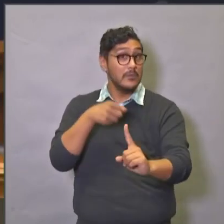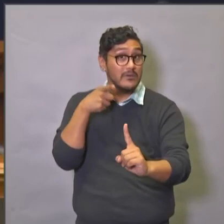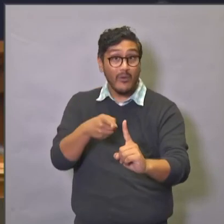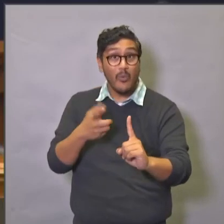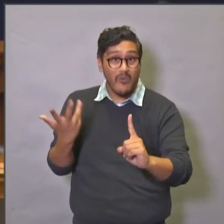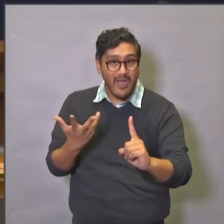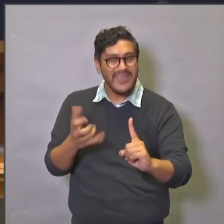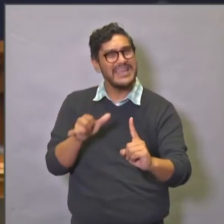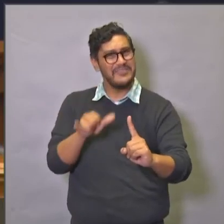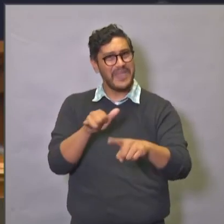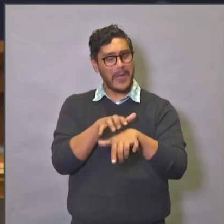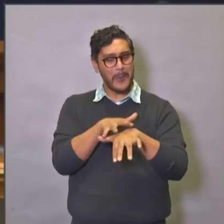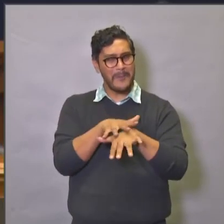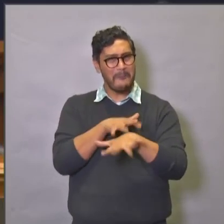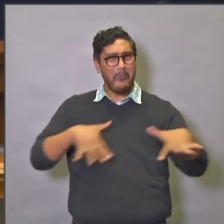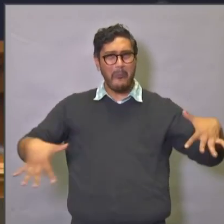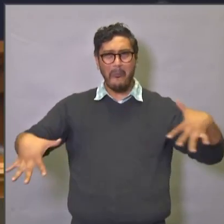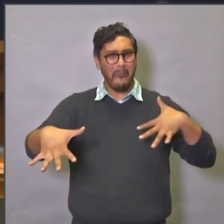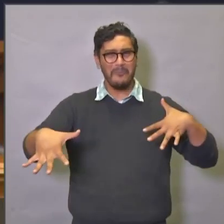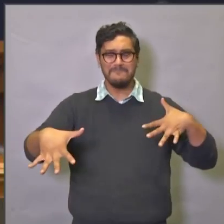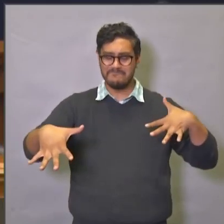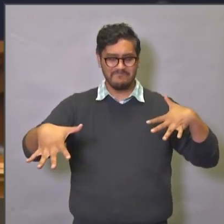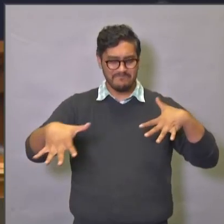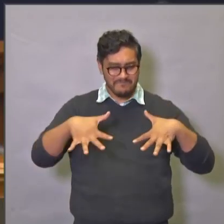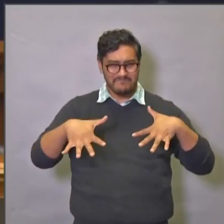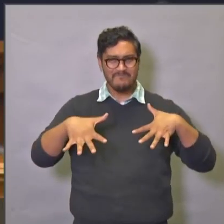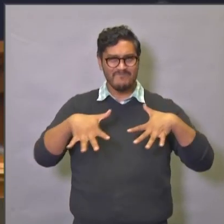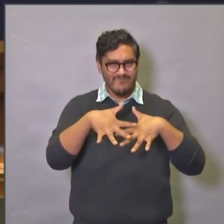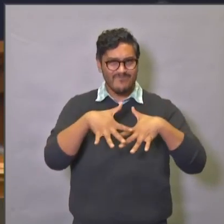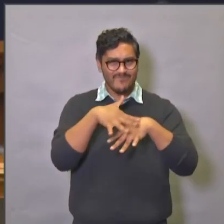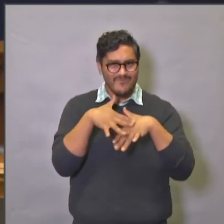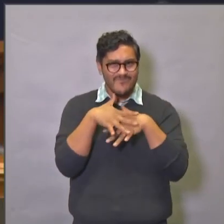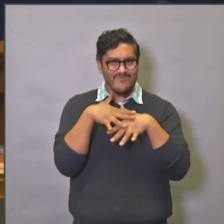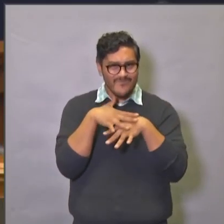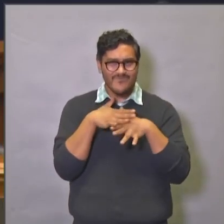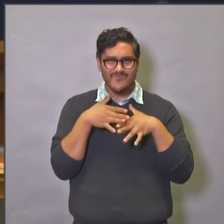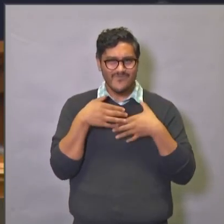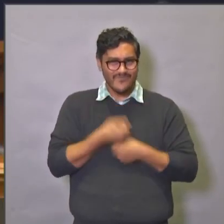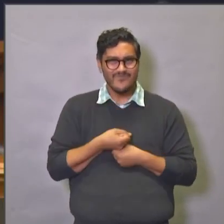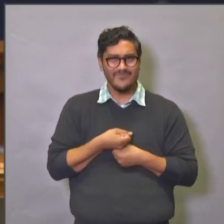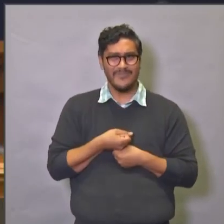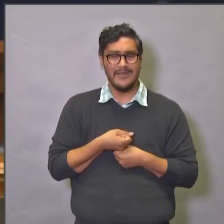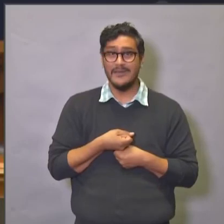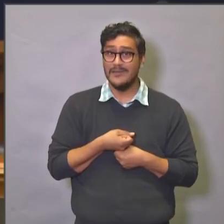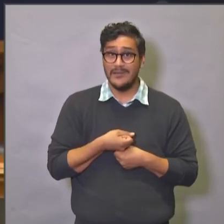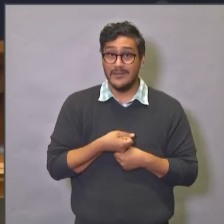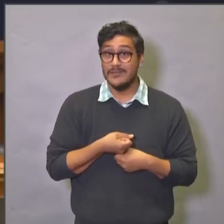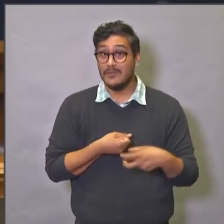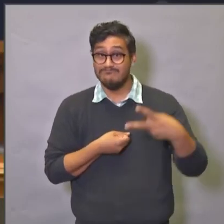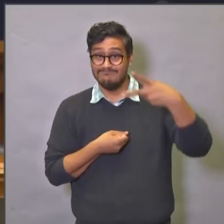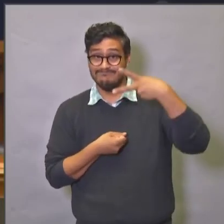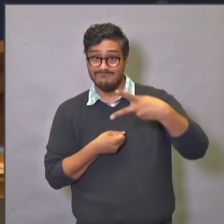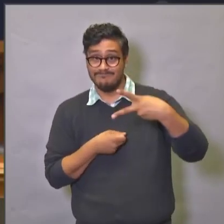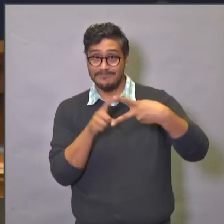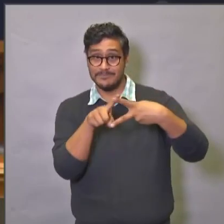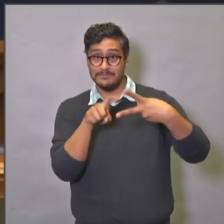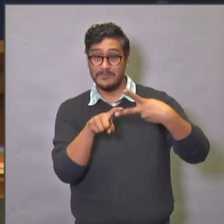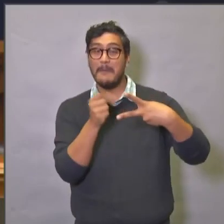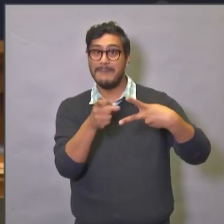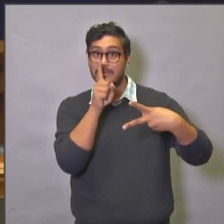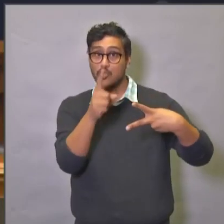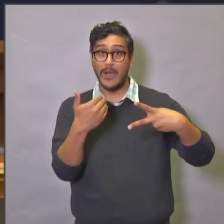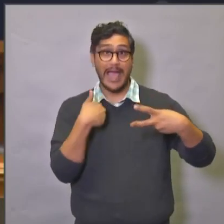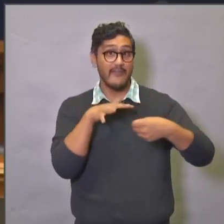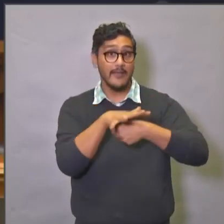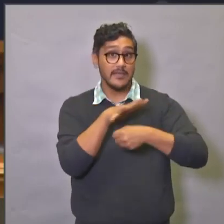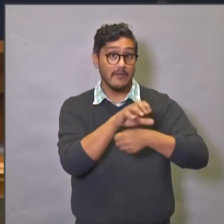And in reopening, we have to make sure two things. One is we have enough support and that there will